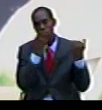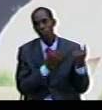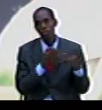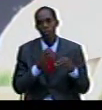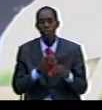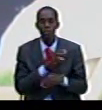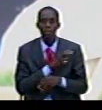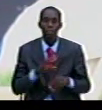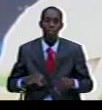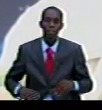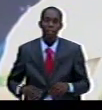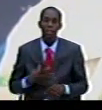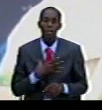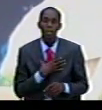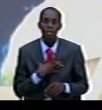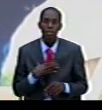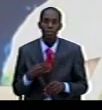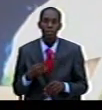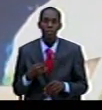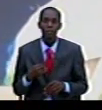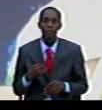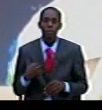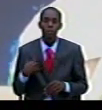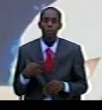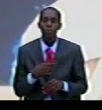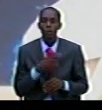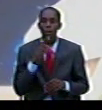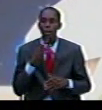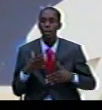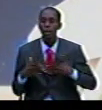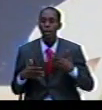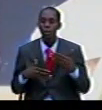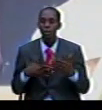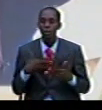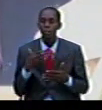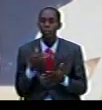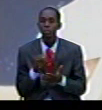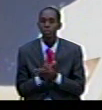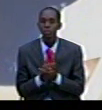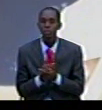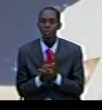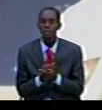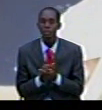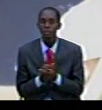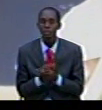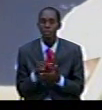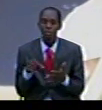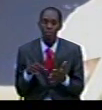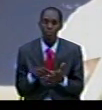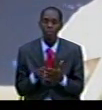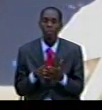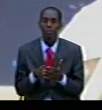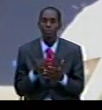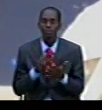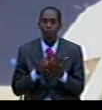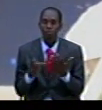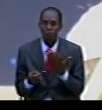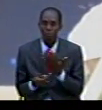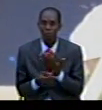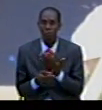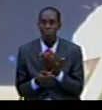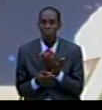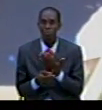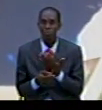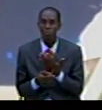And we're happy that this crusade